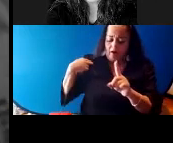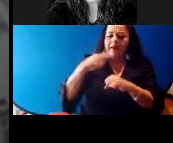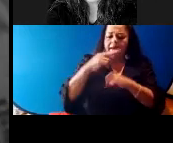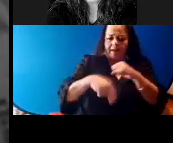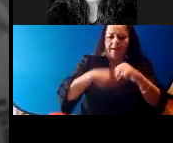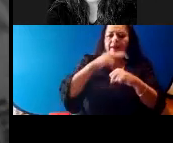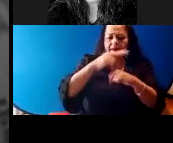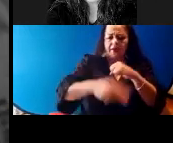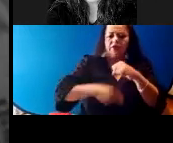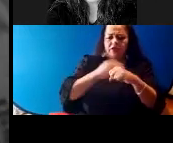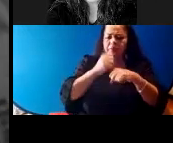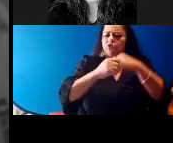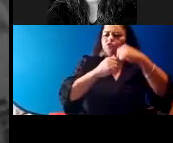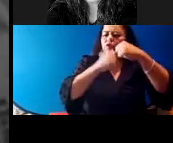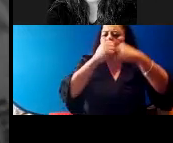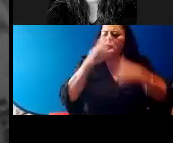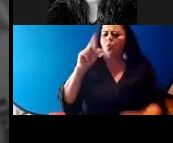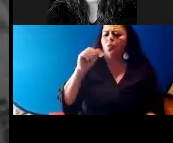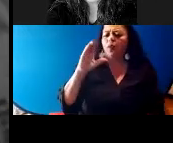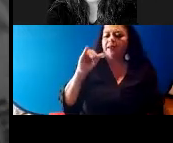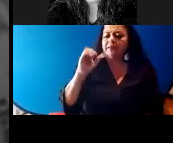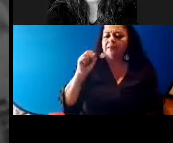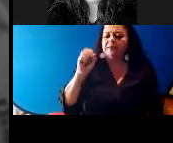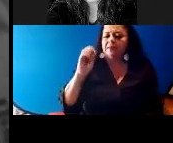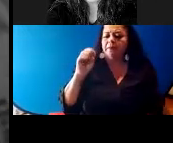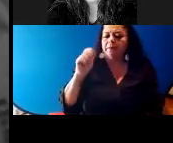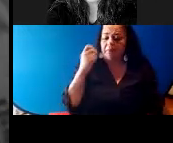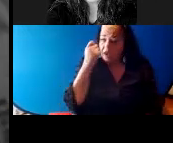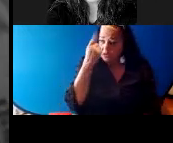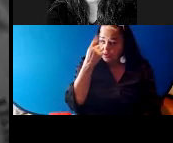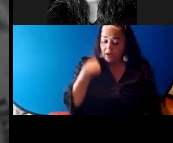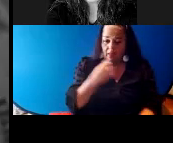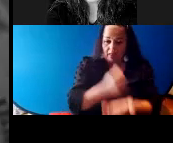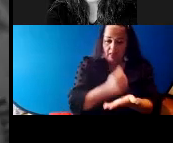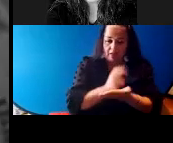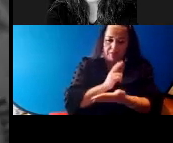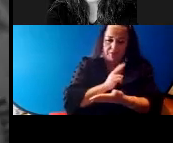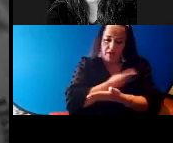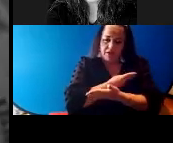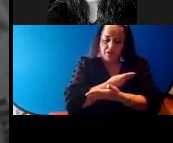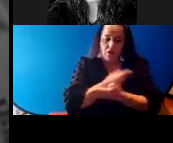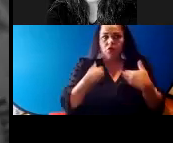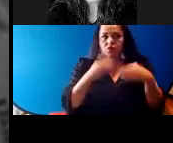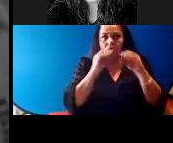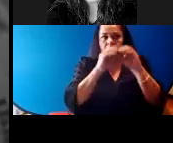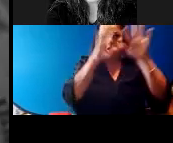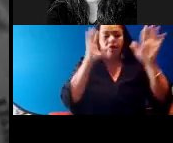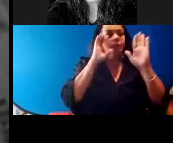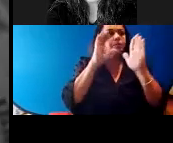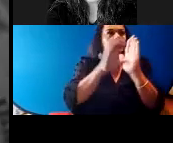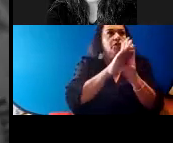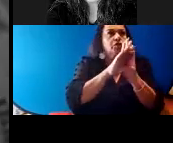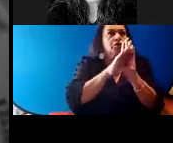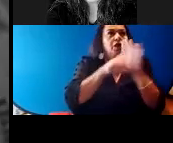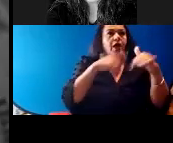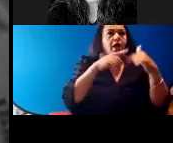and structural racism. Understanding that really helps us to paint a very clear picture of why things are the way they are